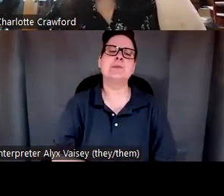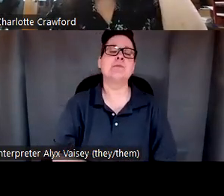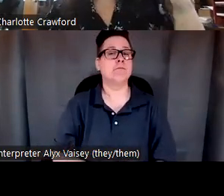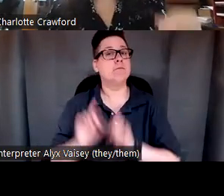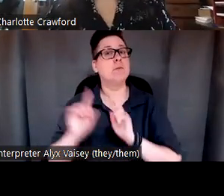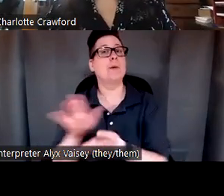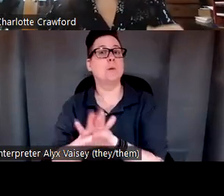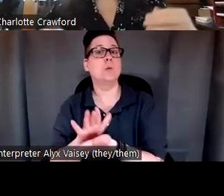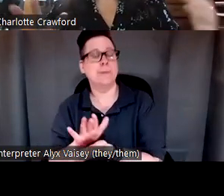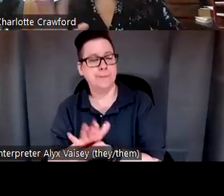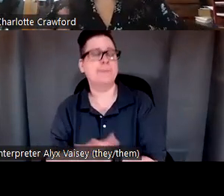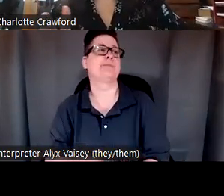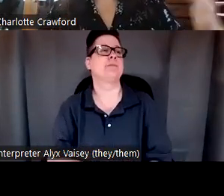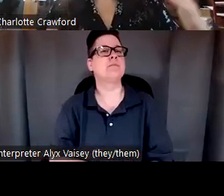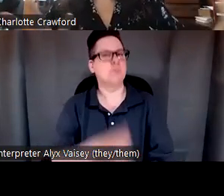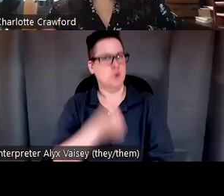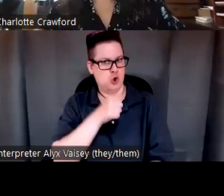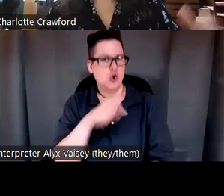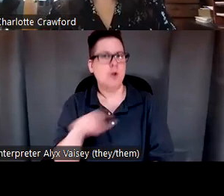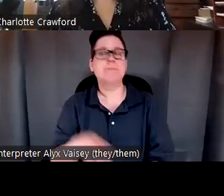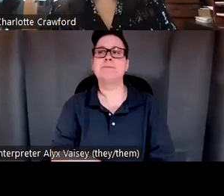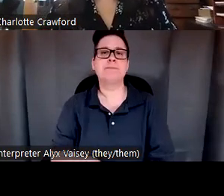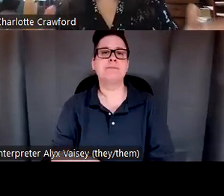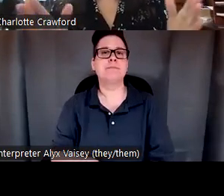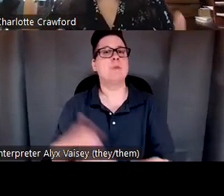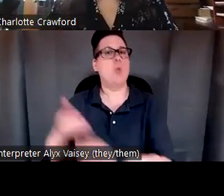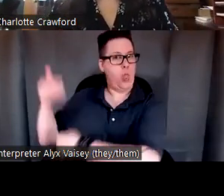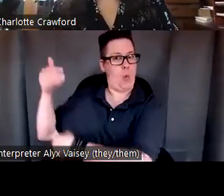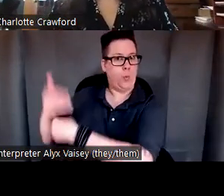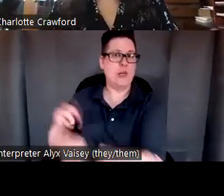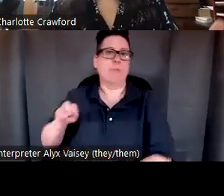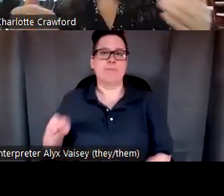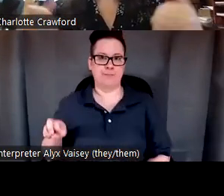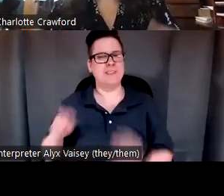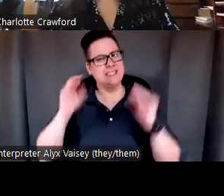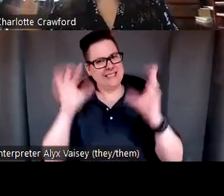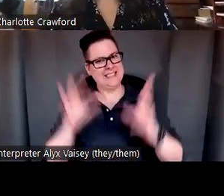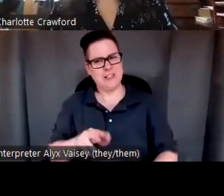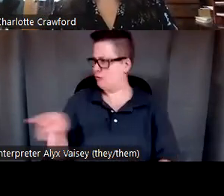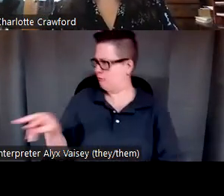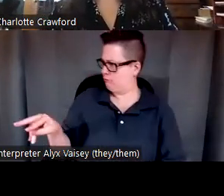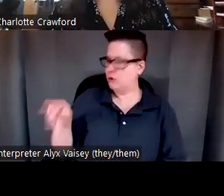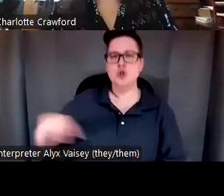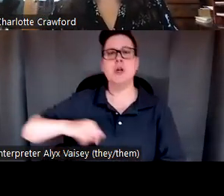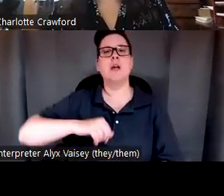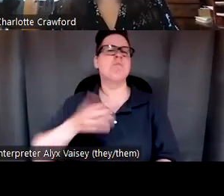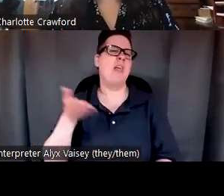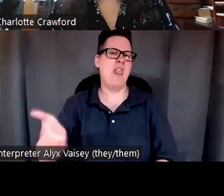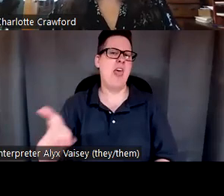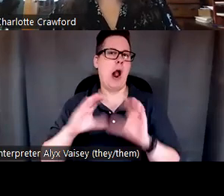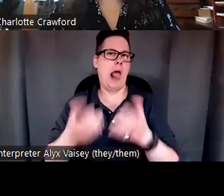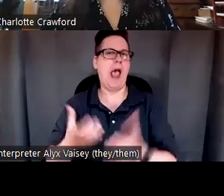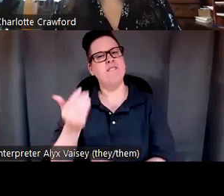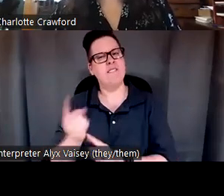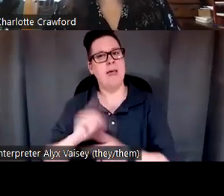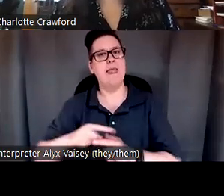school, and she sat next to a window, and the teacher saw her put her head down after she'd been there about 15 minutes